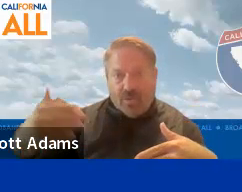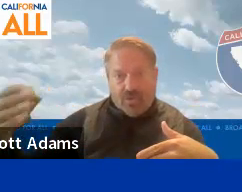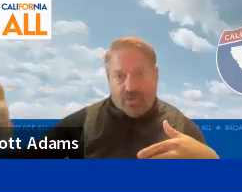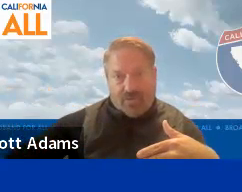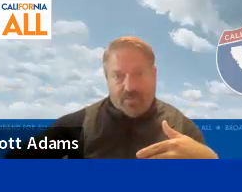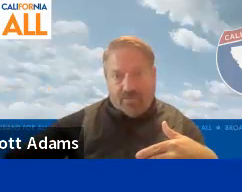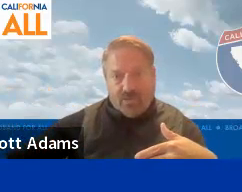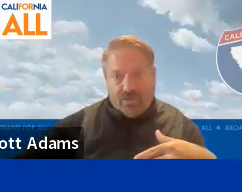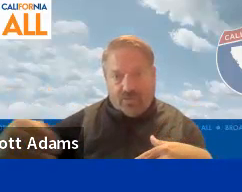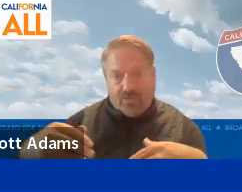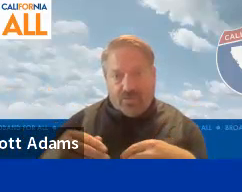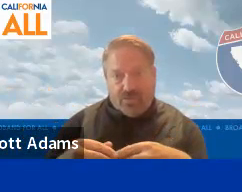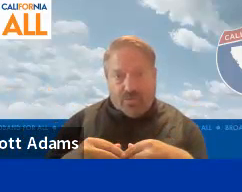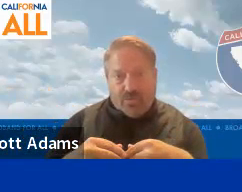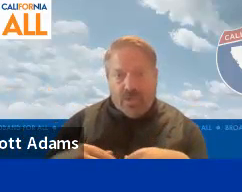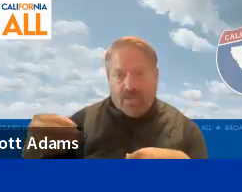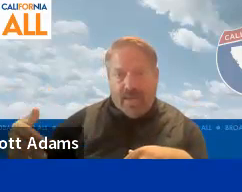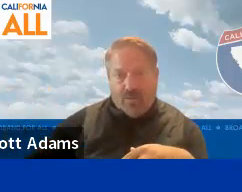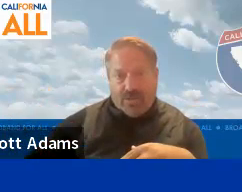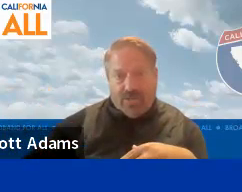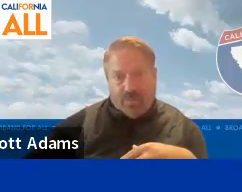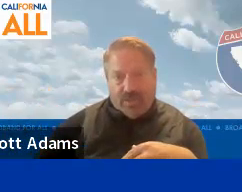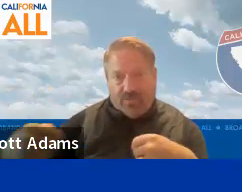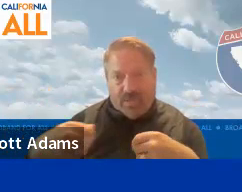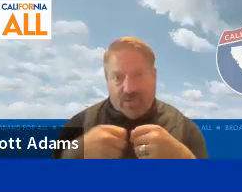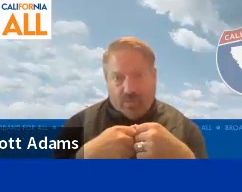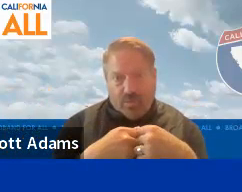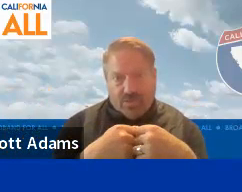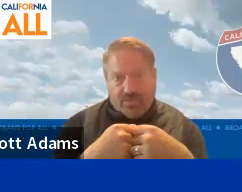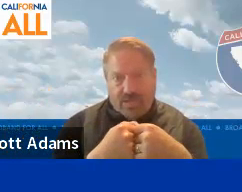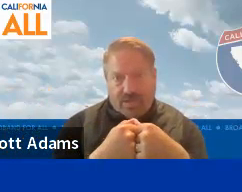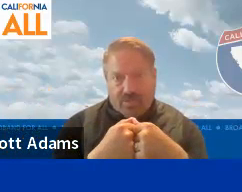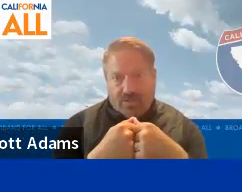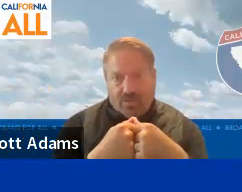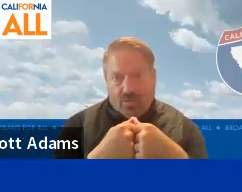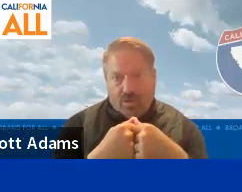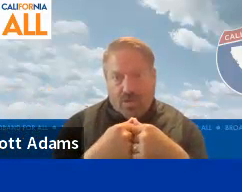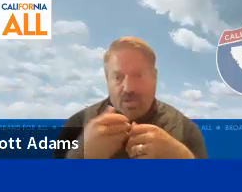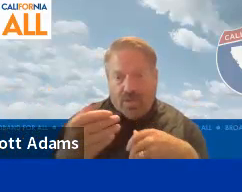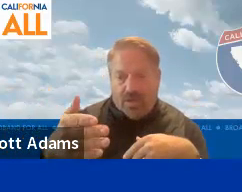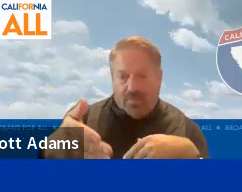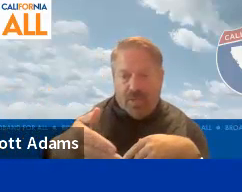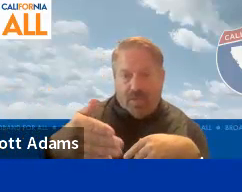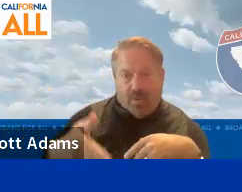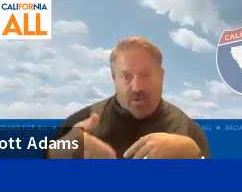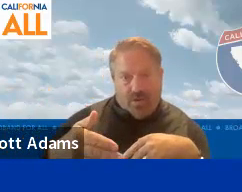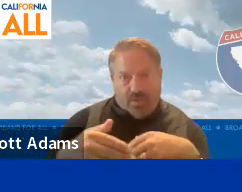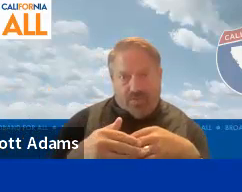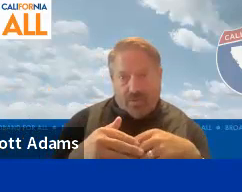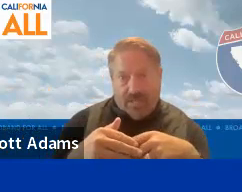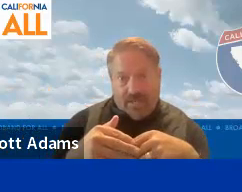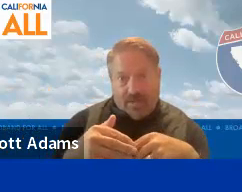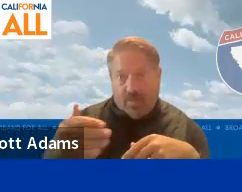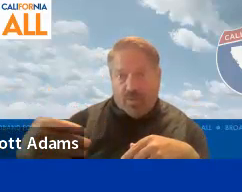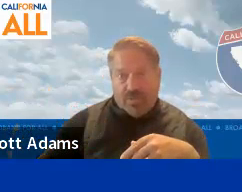to empower trusted messengers, to do outreach campaigns about the importance of adoption, or partner